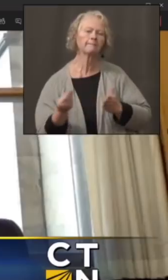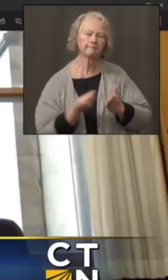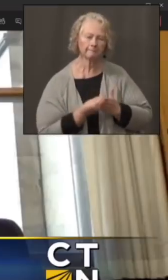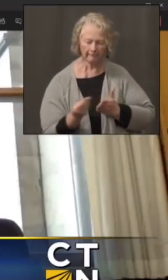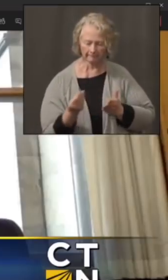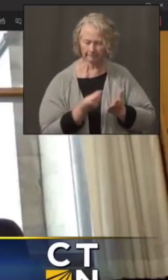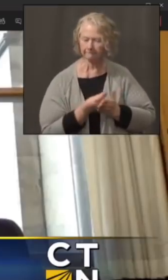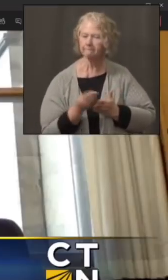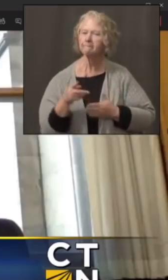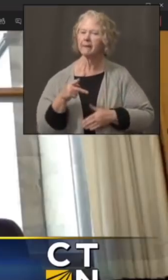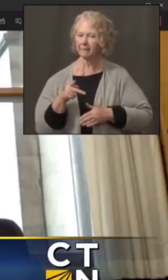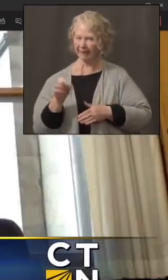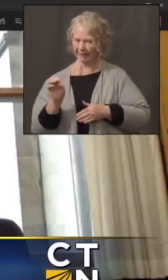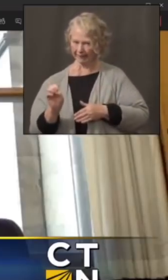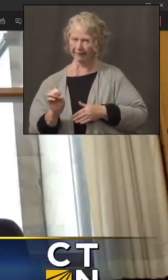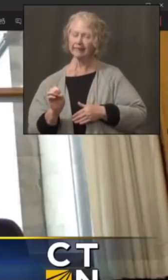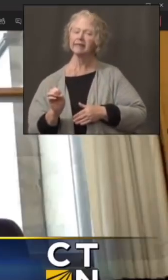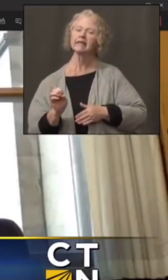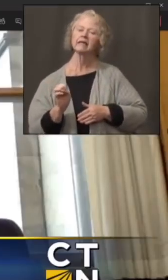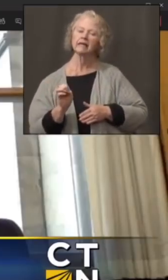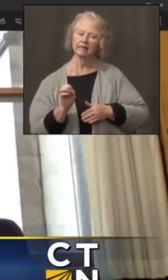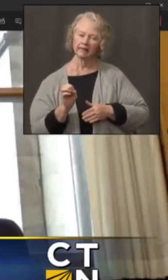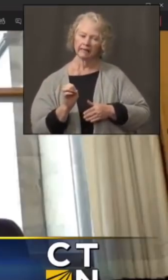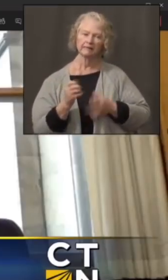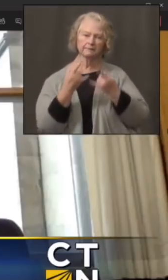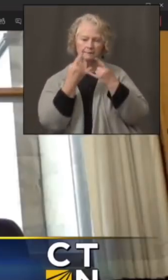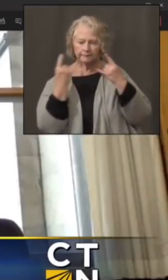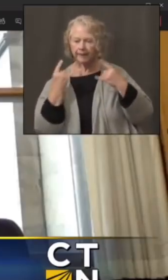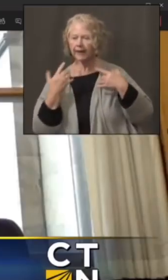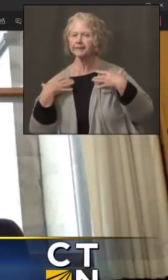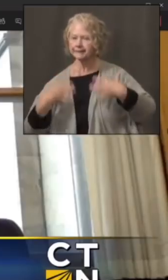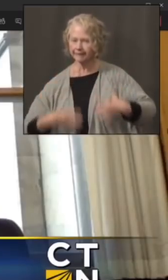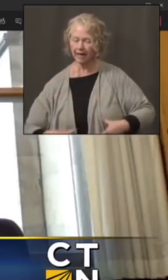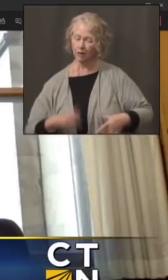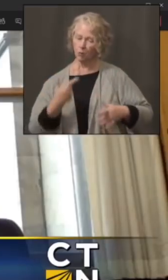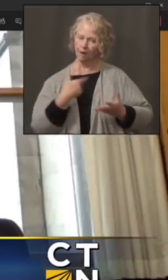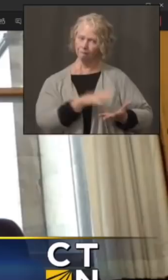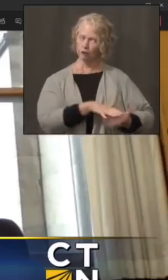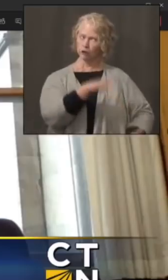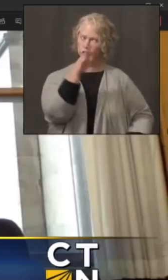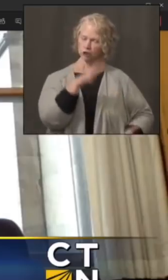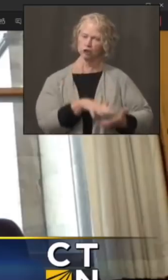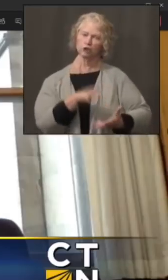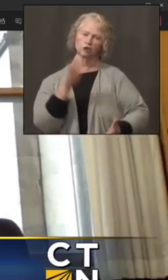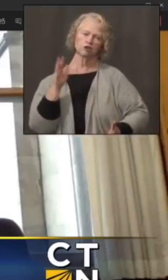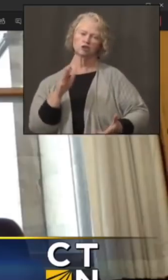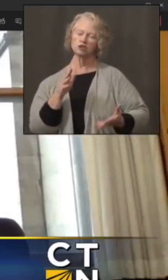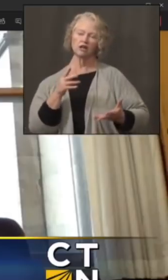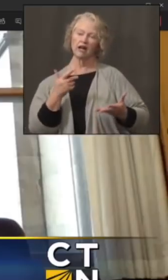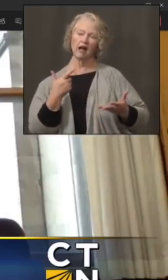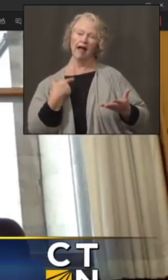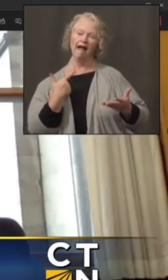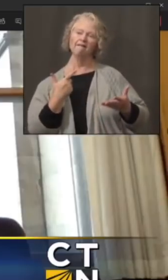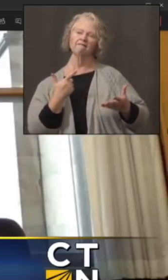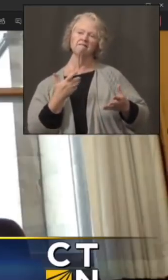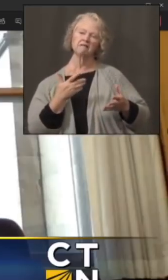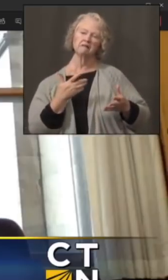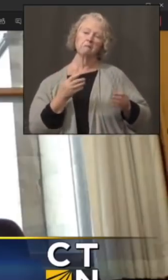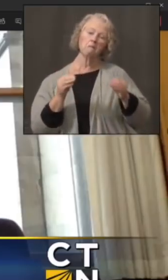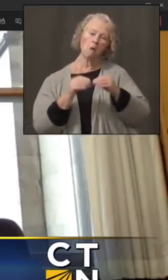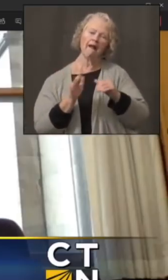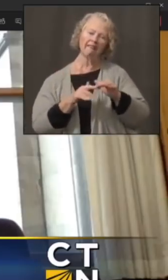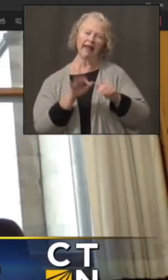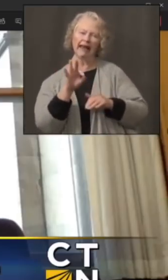PPE. Our stockpile is extremely large. We're actually above our 90-day supply in many of the commodity